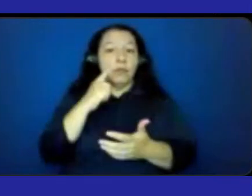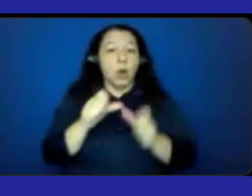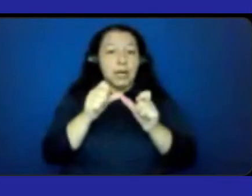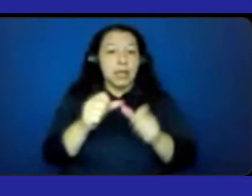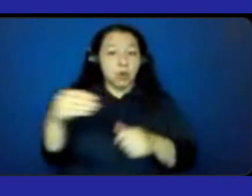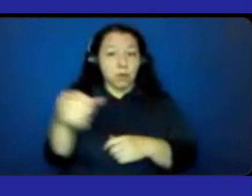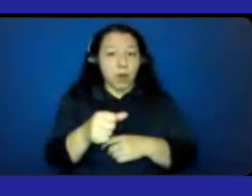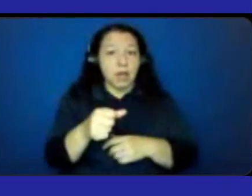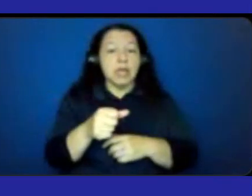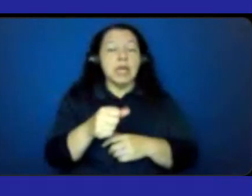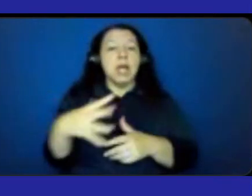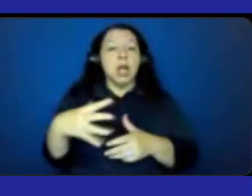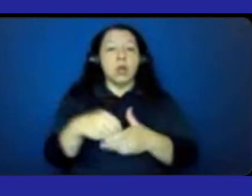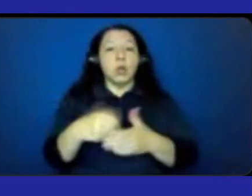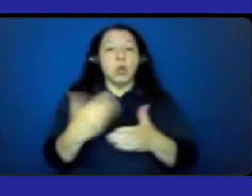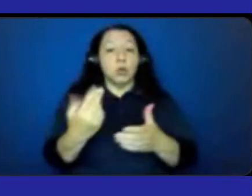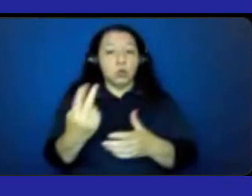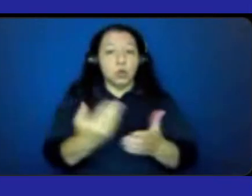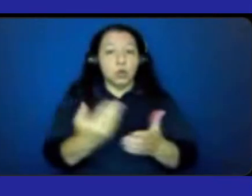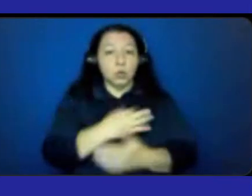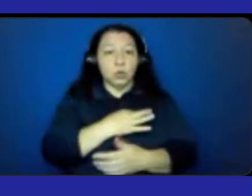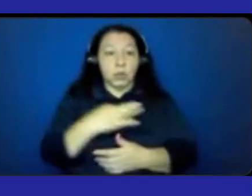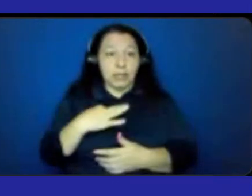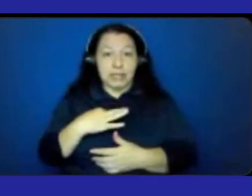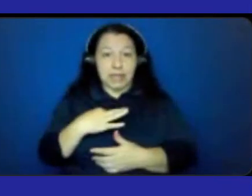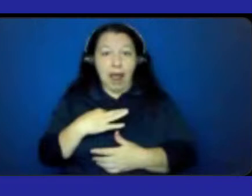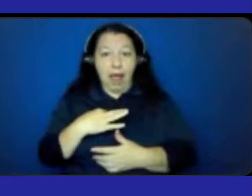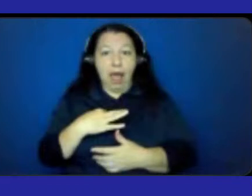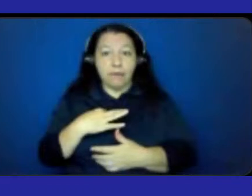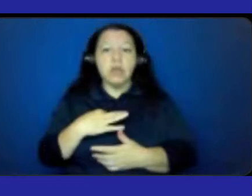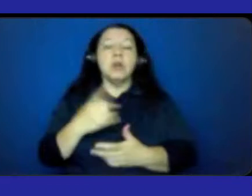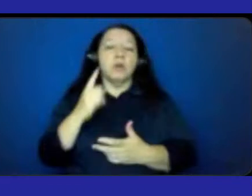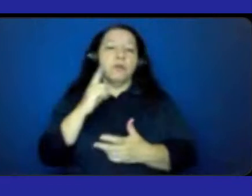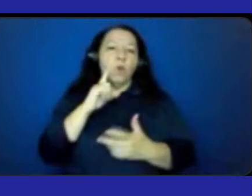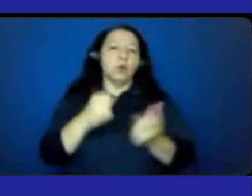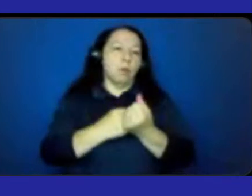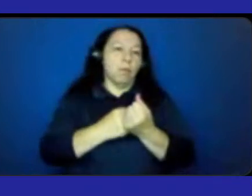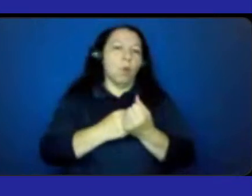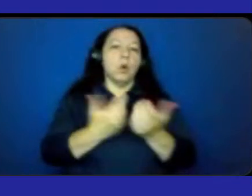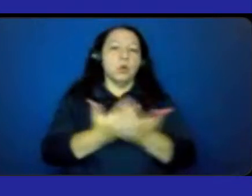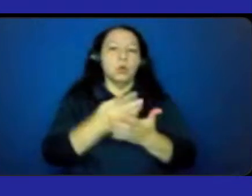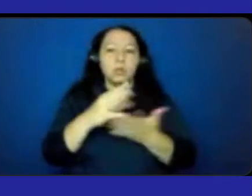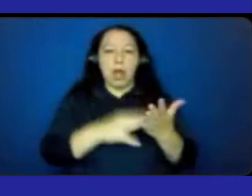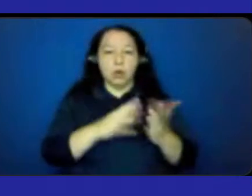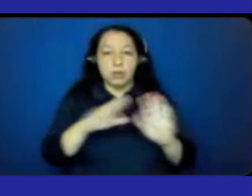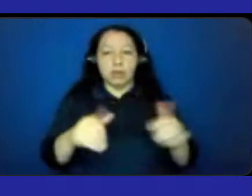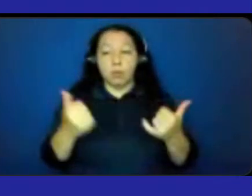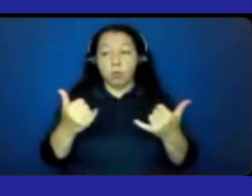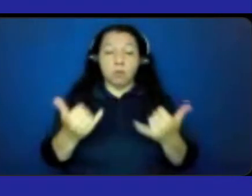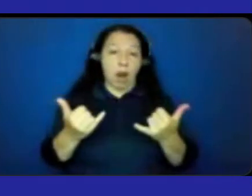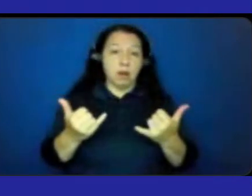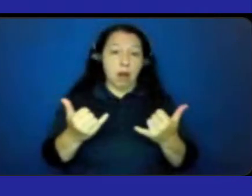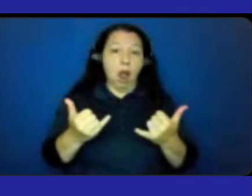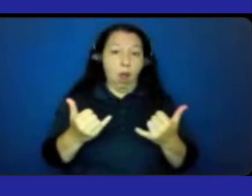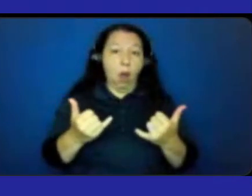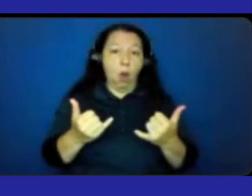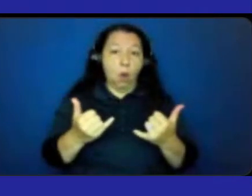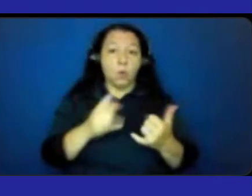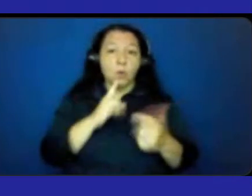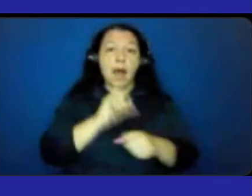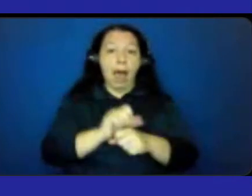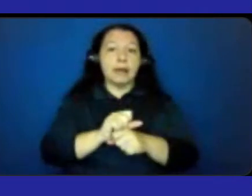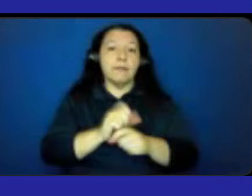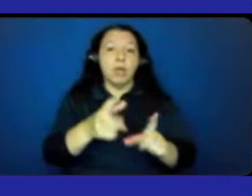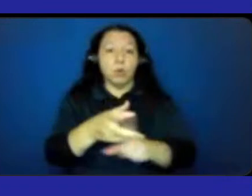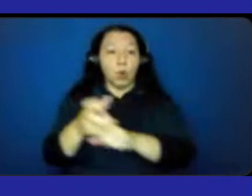staff lines to support the new scheduling system. We're actively recruiting now, and we are expecting to go live with the new system by the end